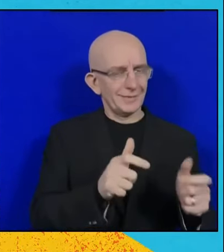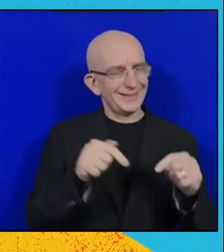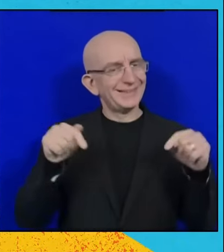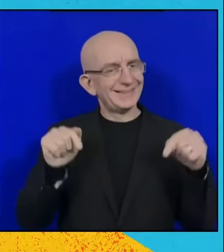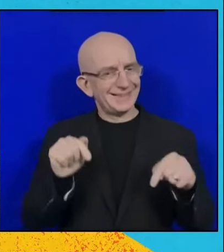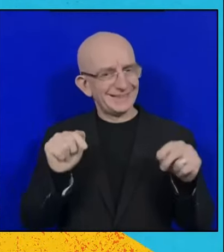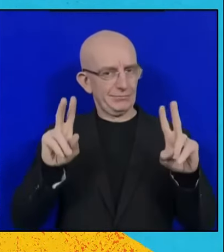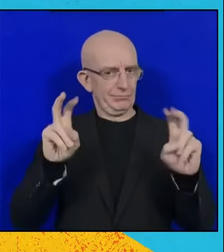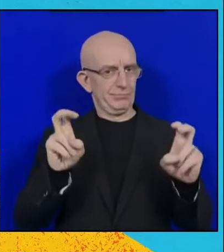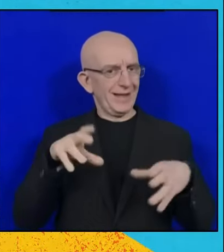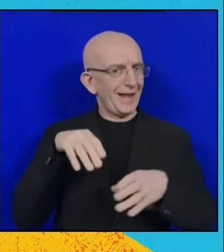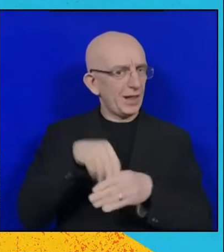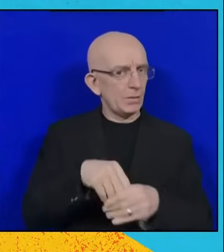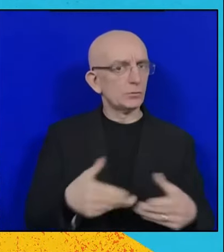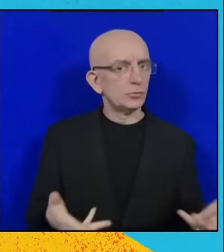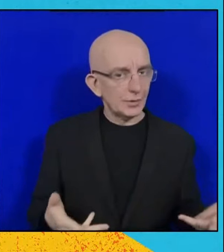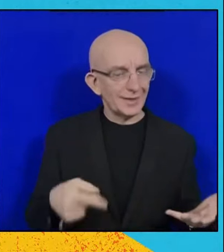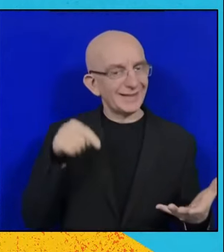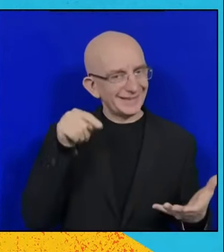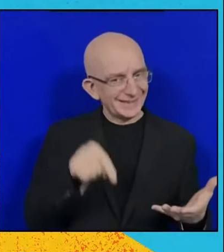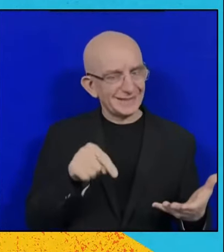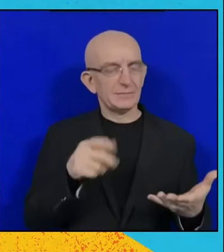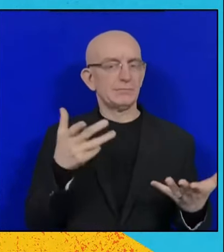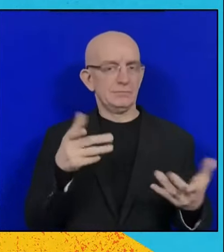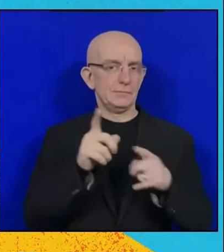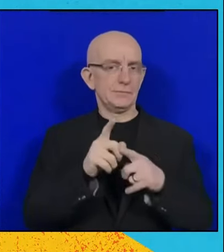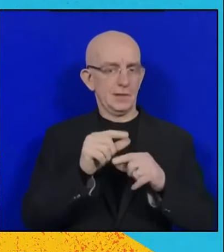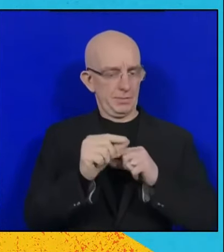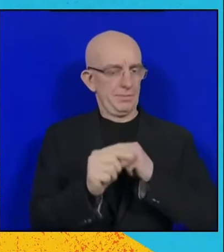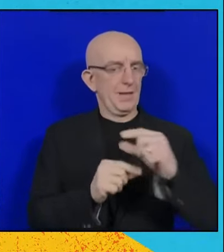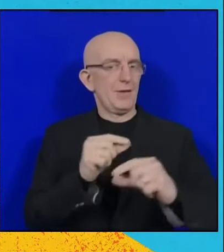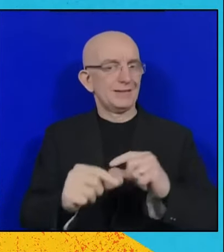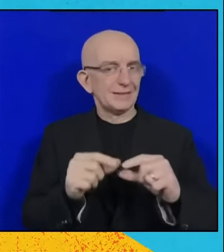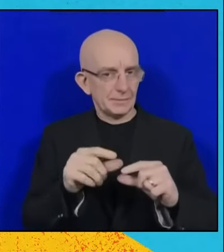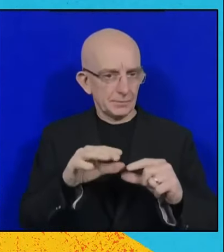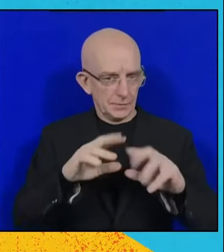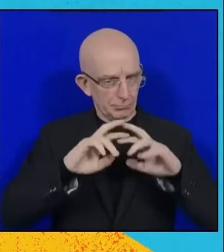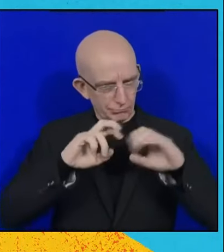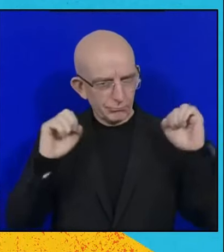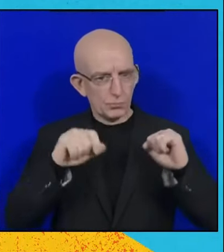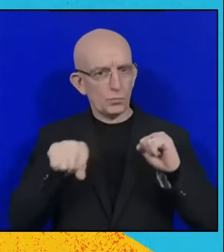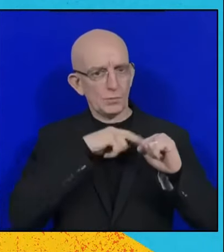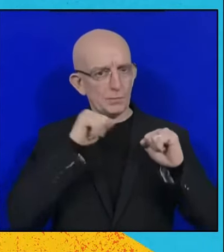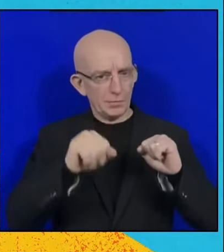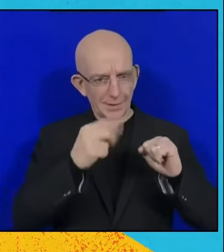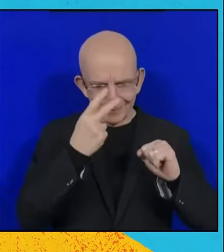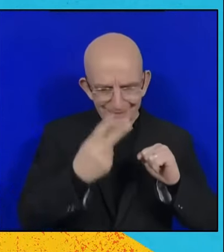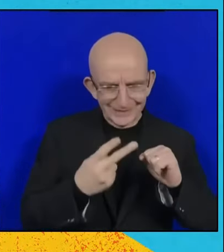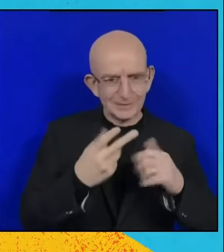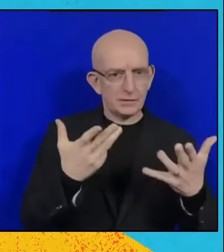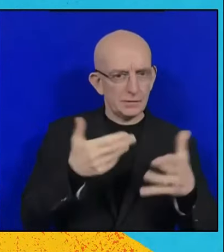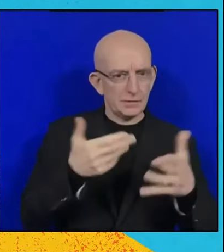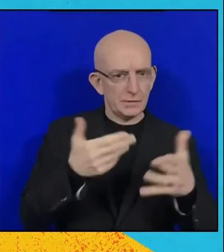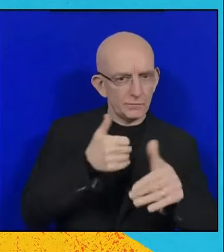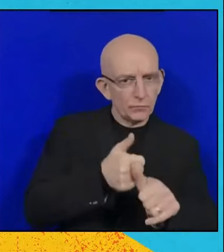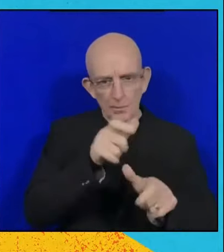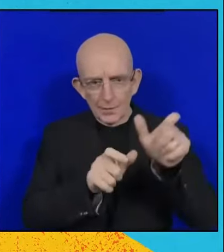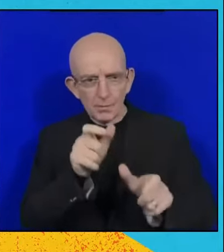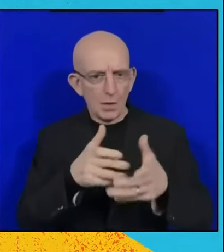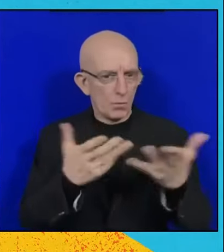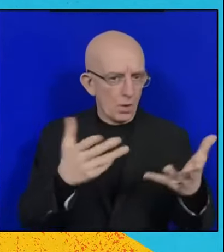of that people must be included in their diversity, in terms of how